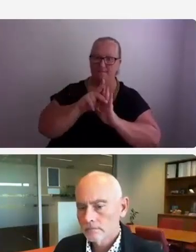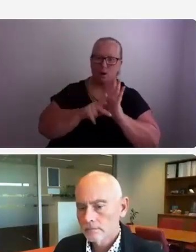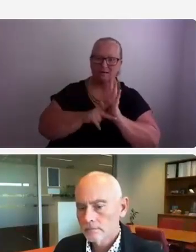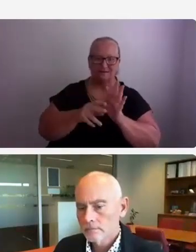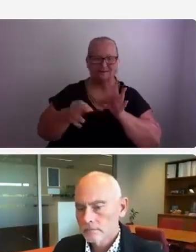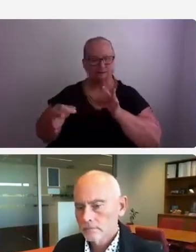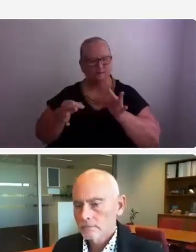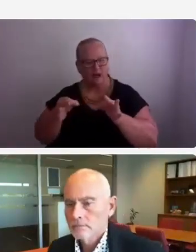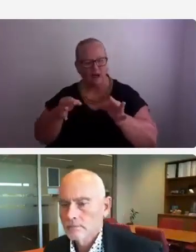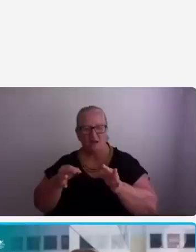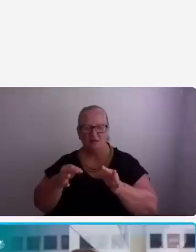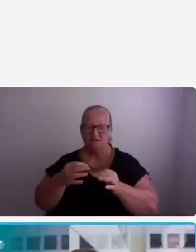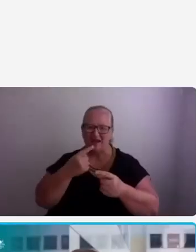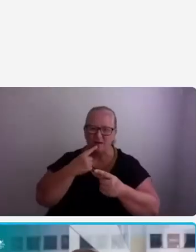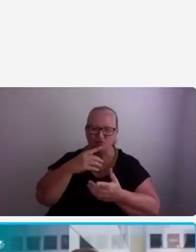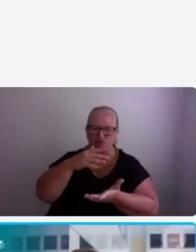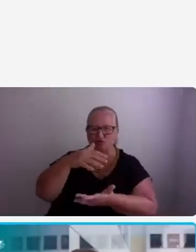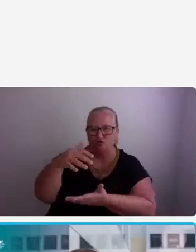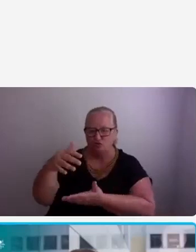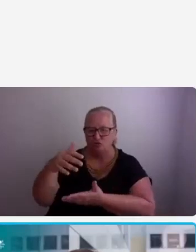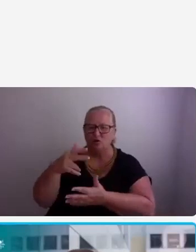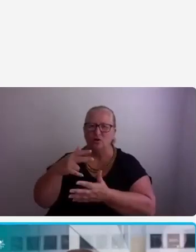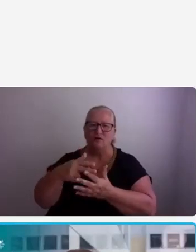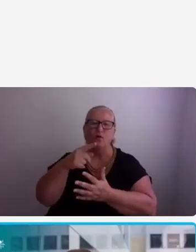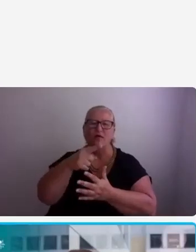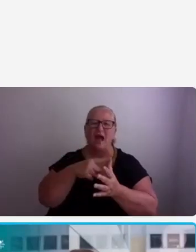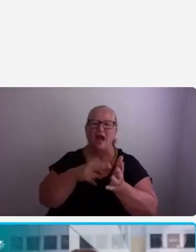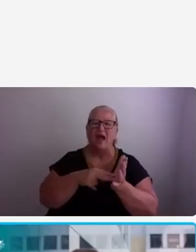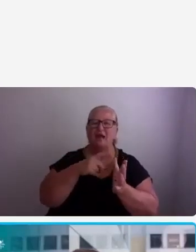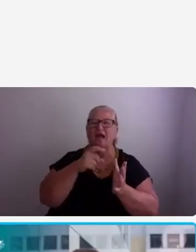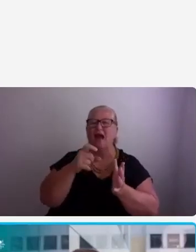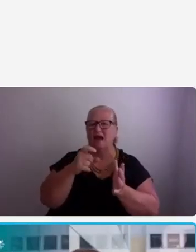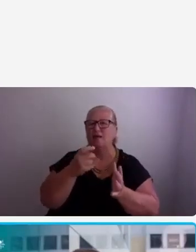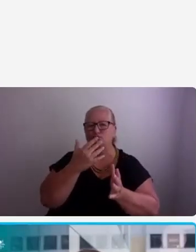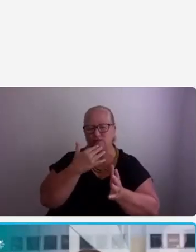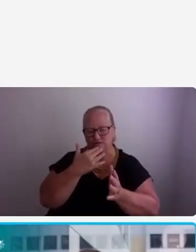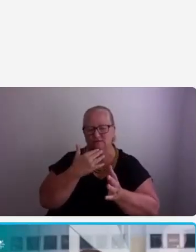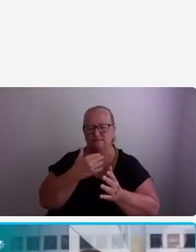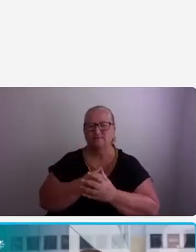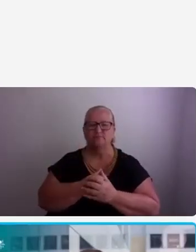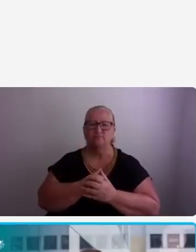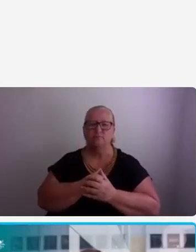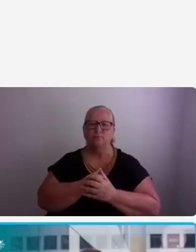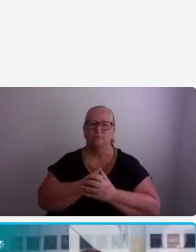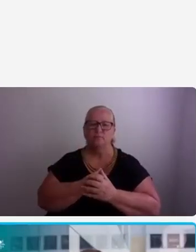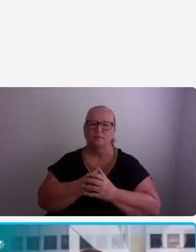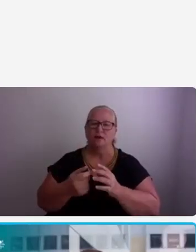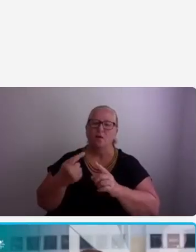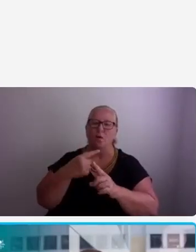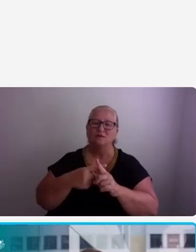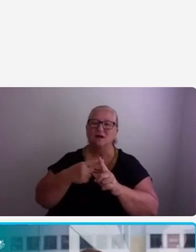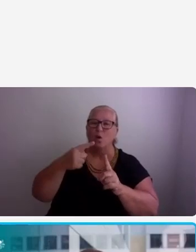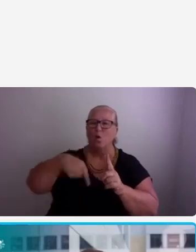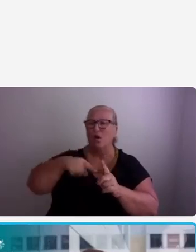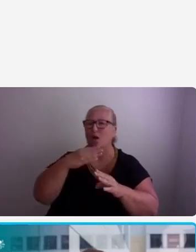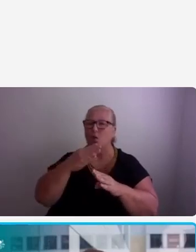and also help to inform the AN-ACC pricing model. In addition, we are working with the